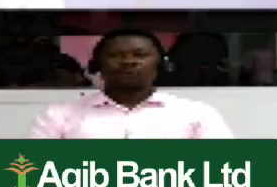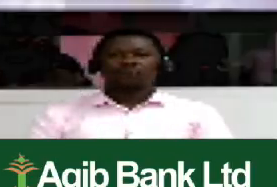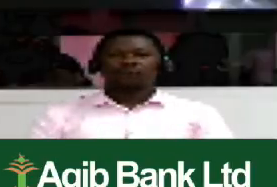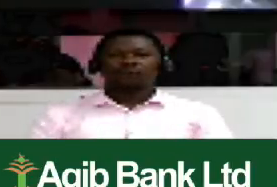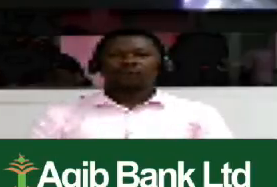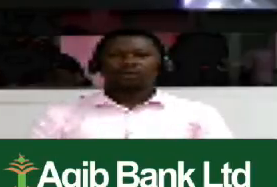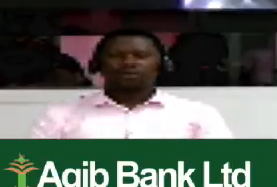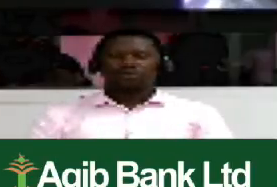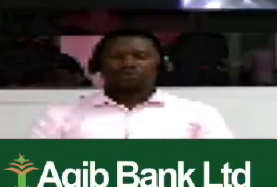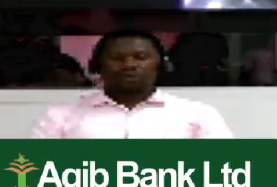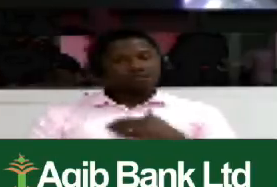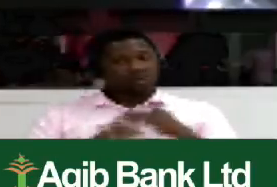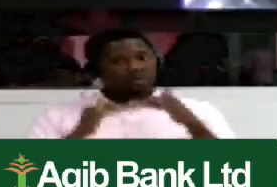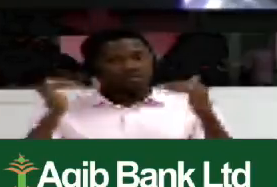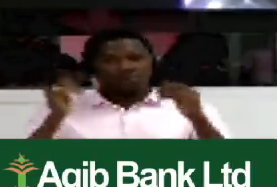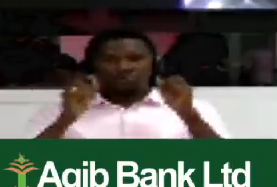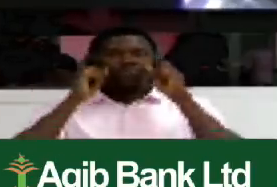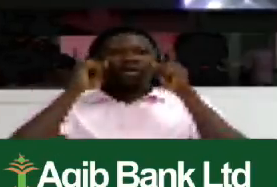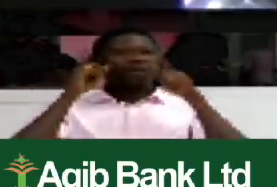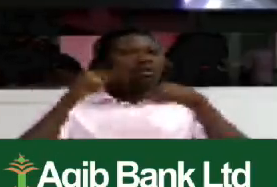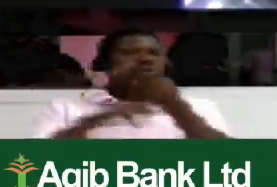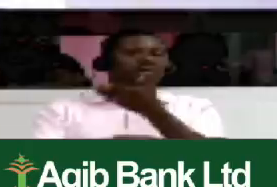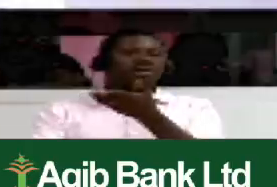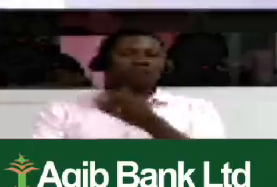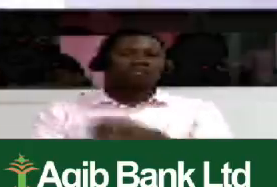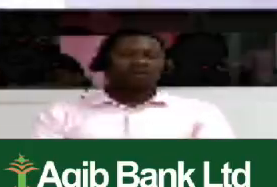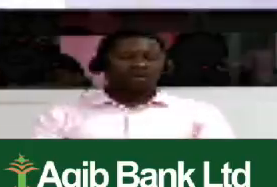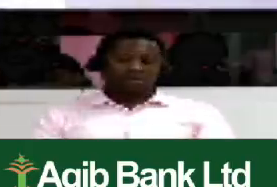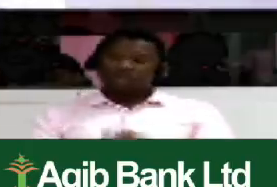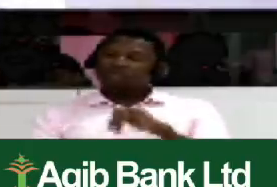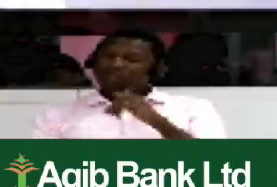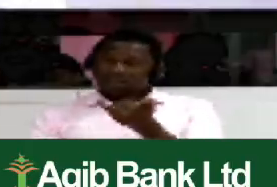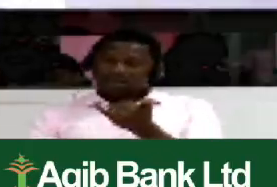So you were equally surprised by that? Then? Exactly. Okay.